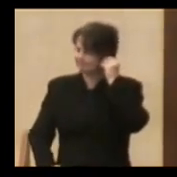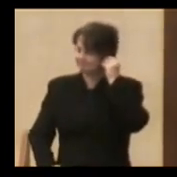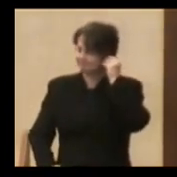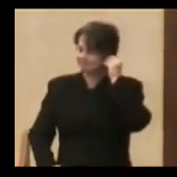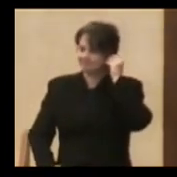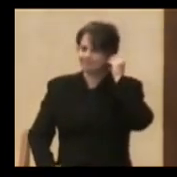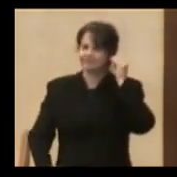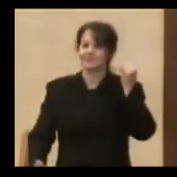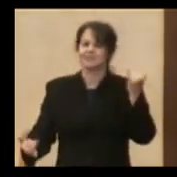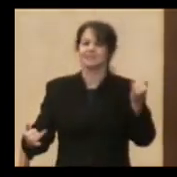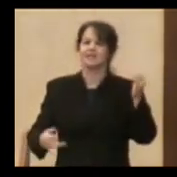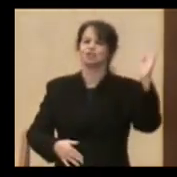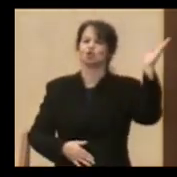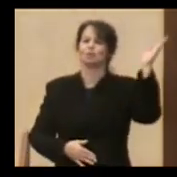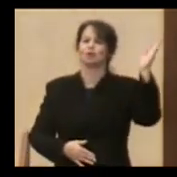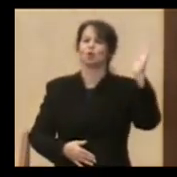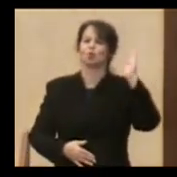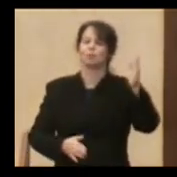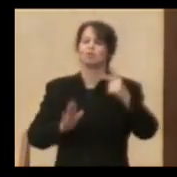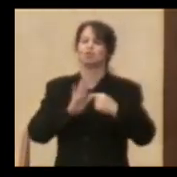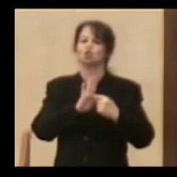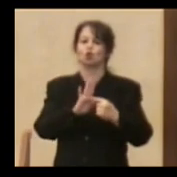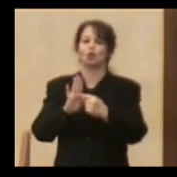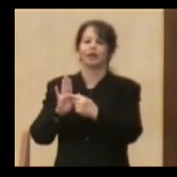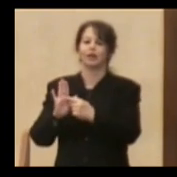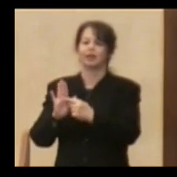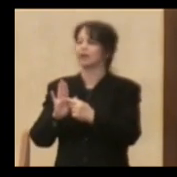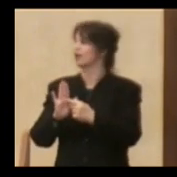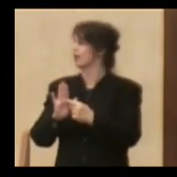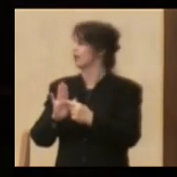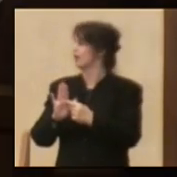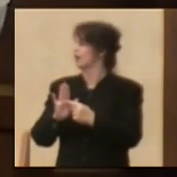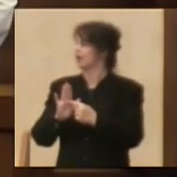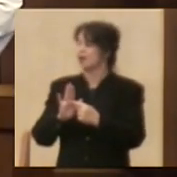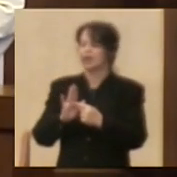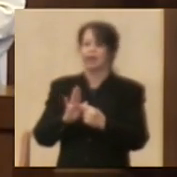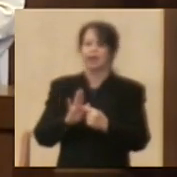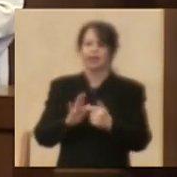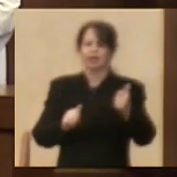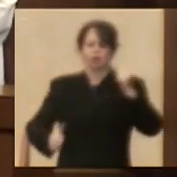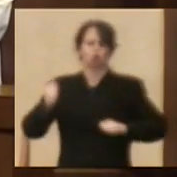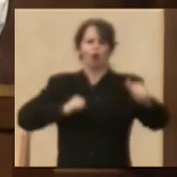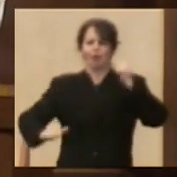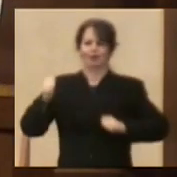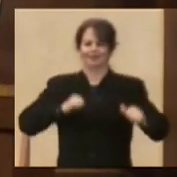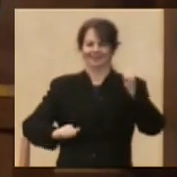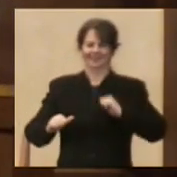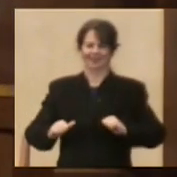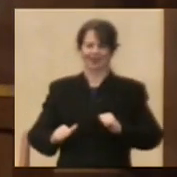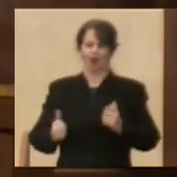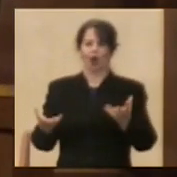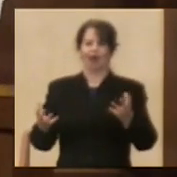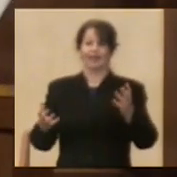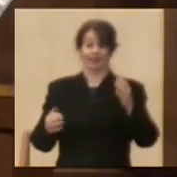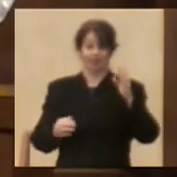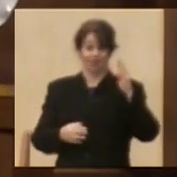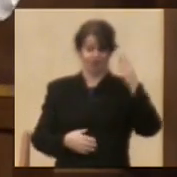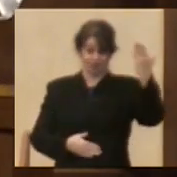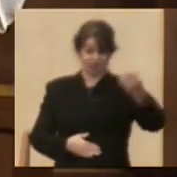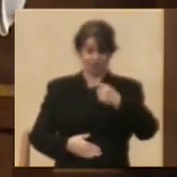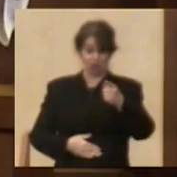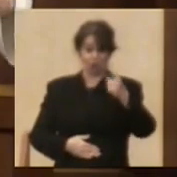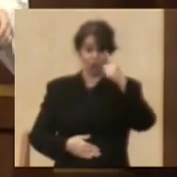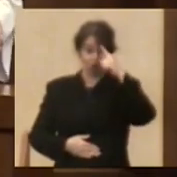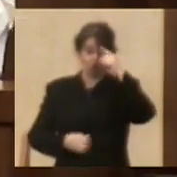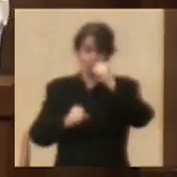Today's sermon will be presented in the form of a dramatic monologue. And I invite you to imagine that you are now entering